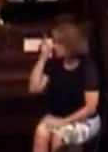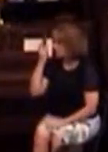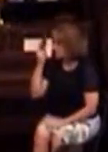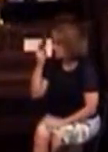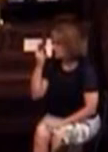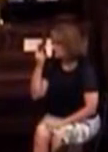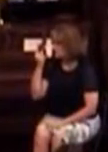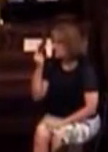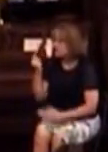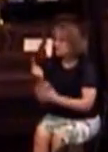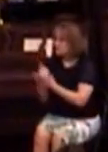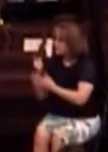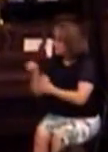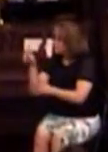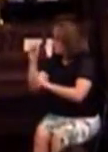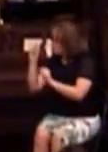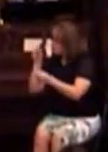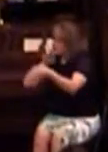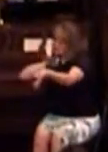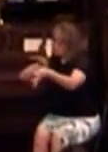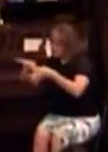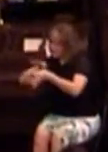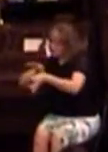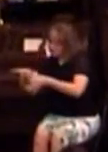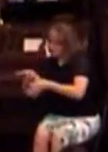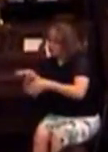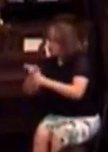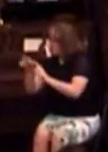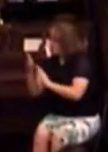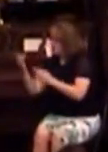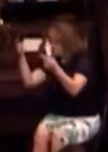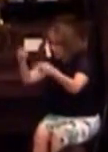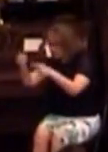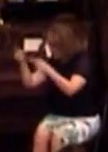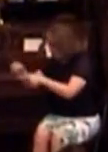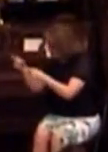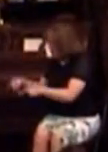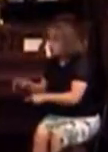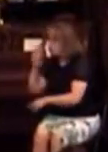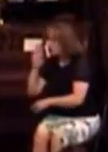face and speak from the vantage point of God,